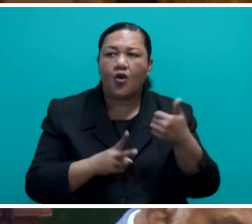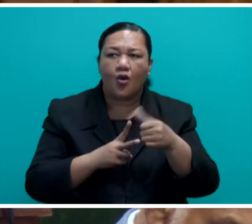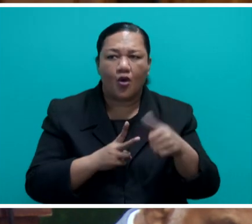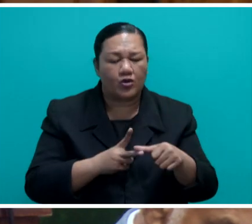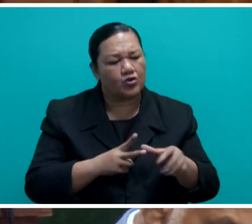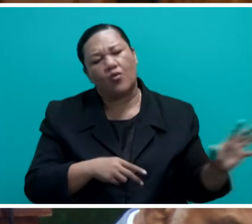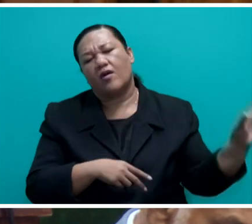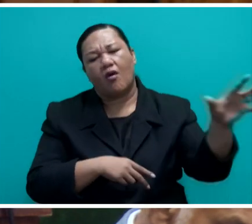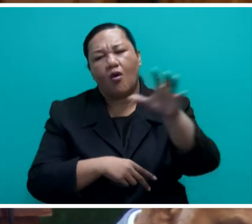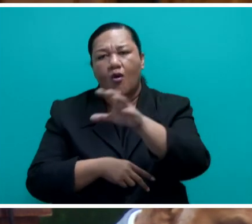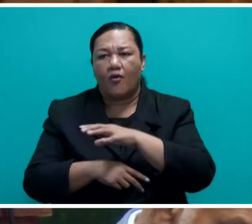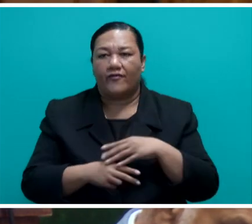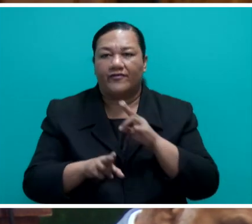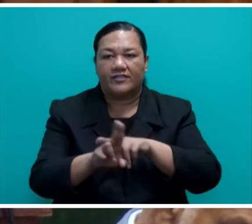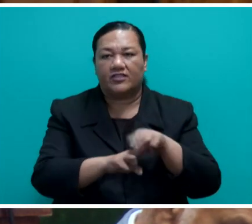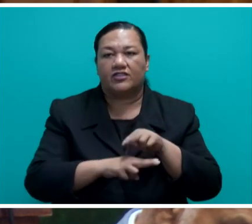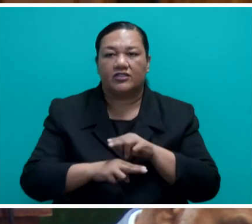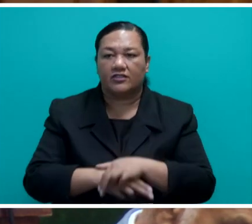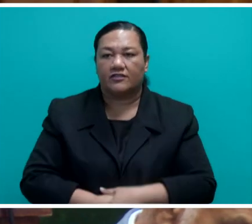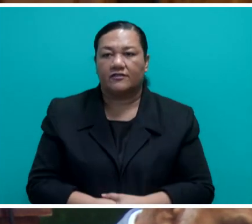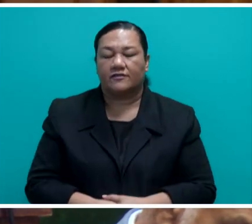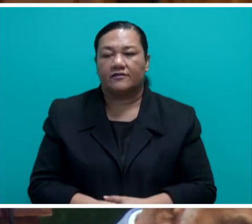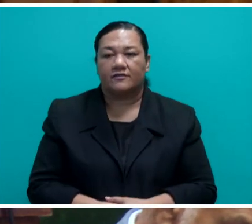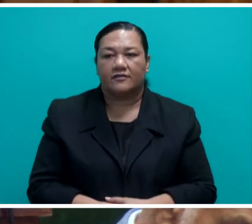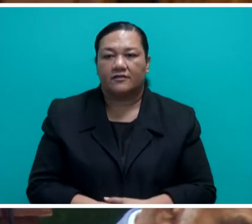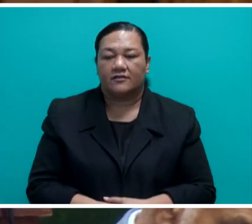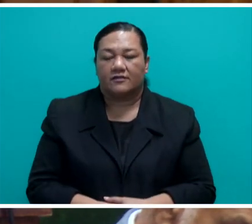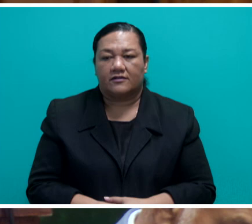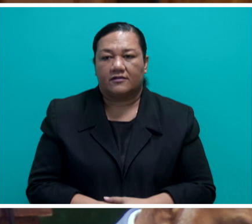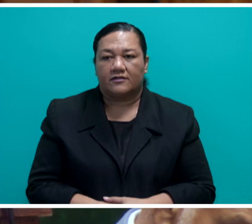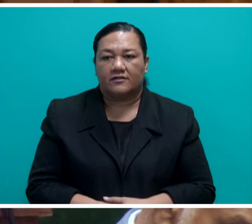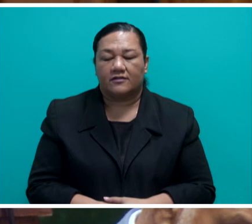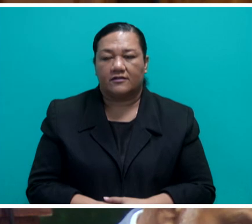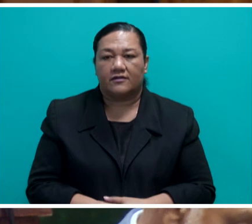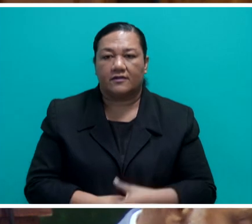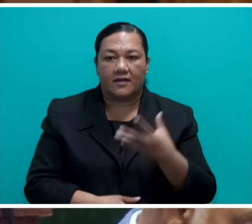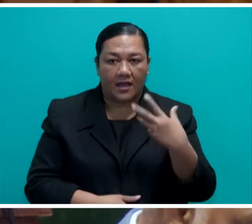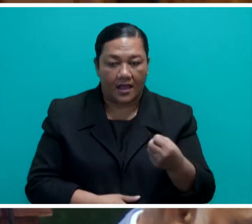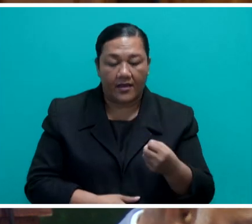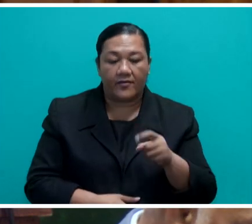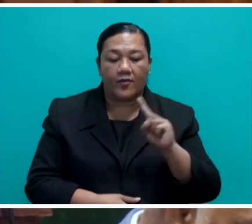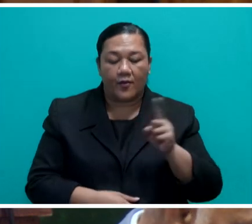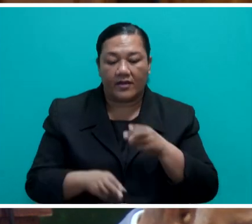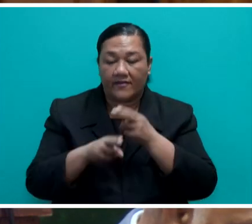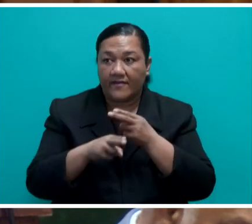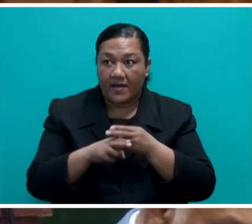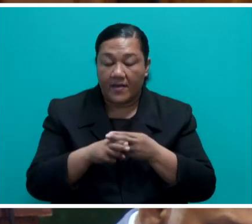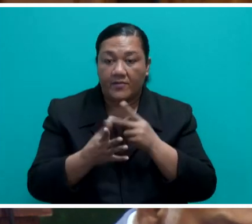Fiji. These issues can be achieved through the ongoing Drainage for Farmland program within the Waterways